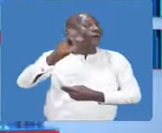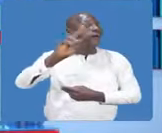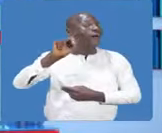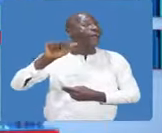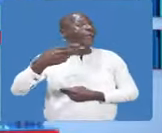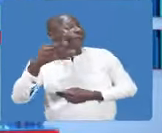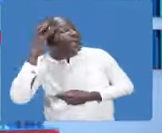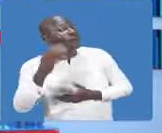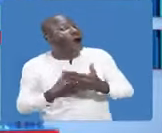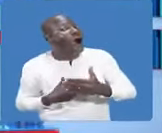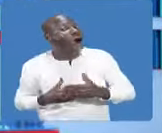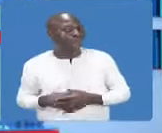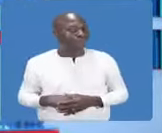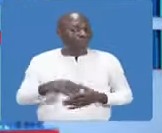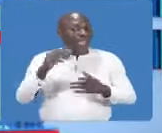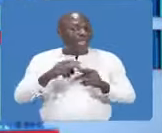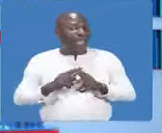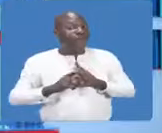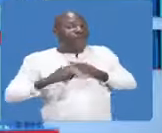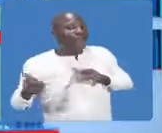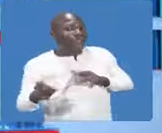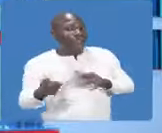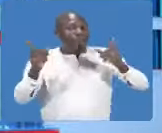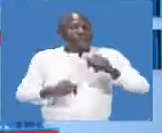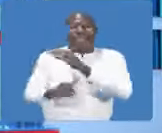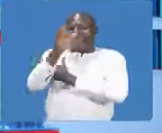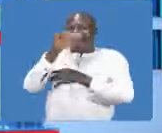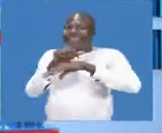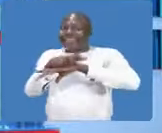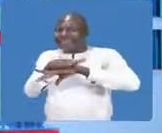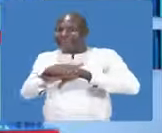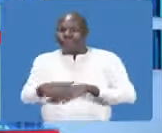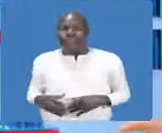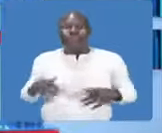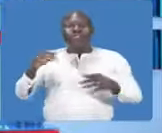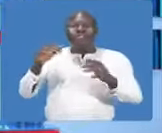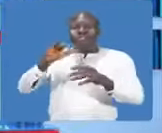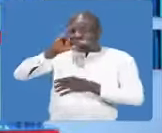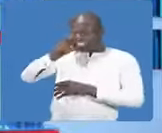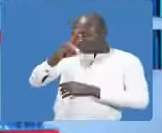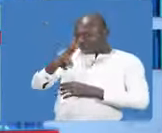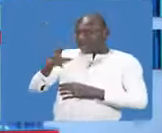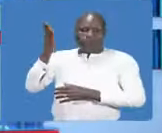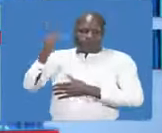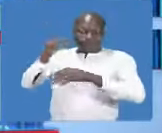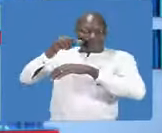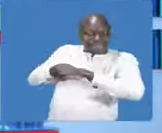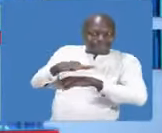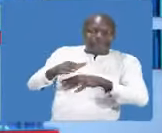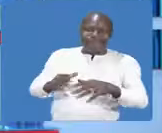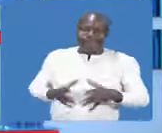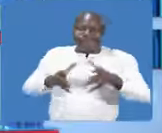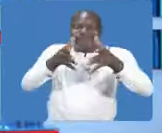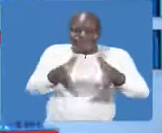o dwane e ko wi ase no ye to jona a ade no to apum e ma apata e be mene